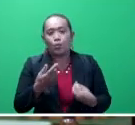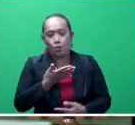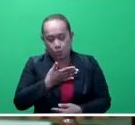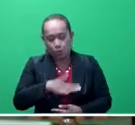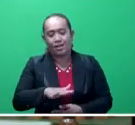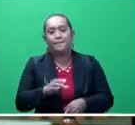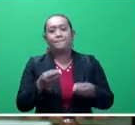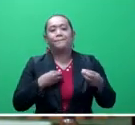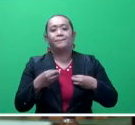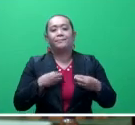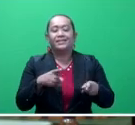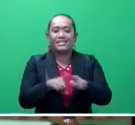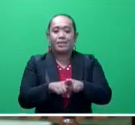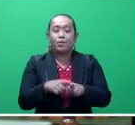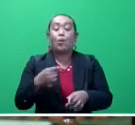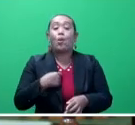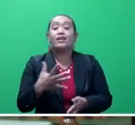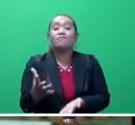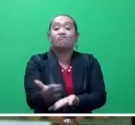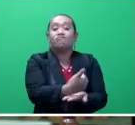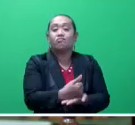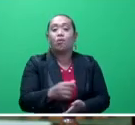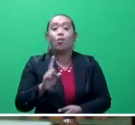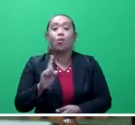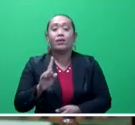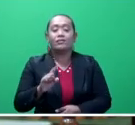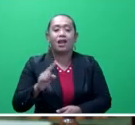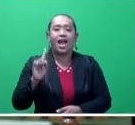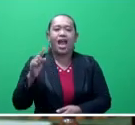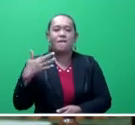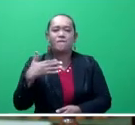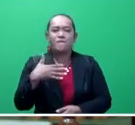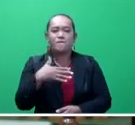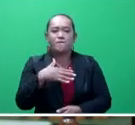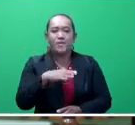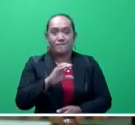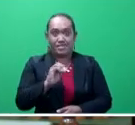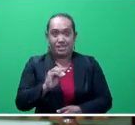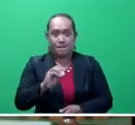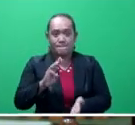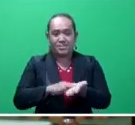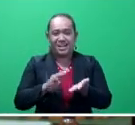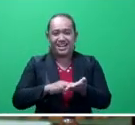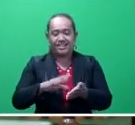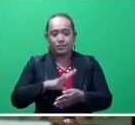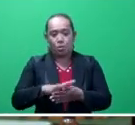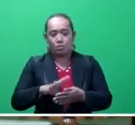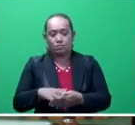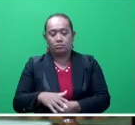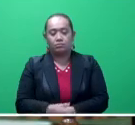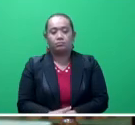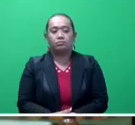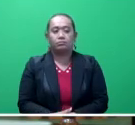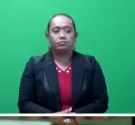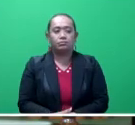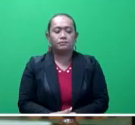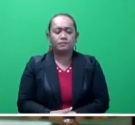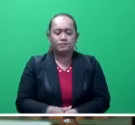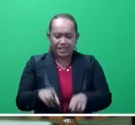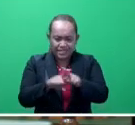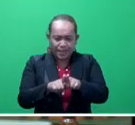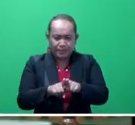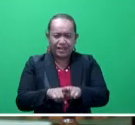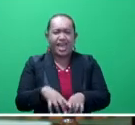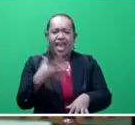around $150 million in non-tax revenue. Budget support grants from Fiji's key development partners have been a great